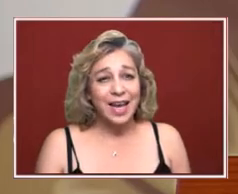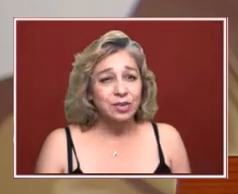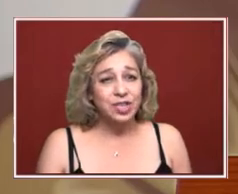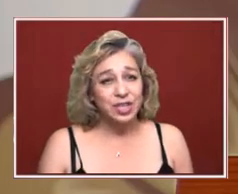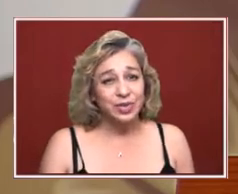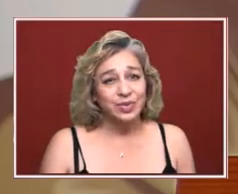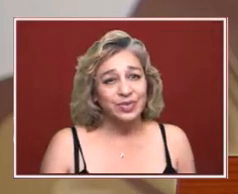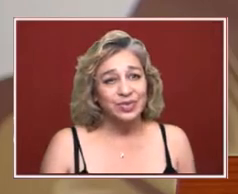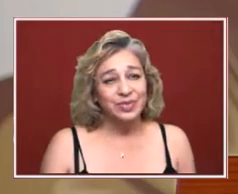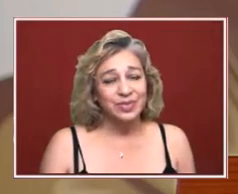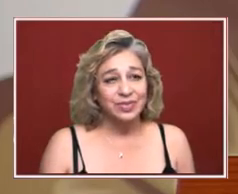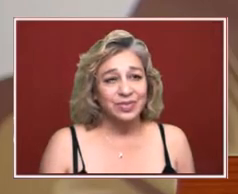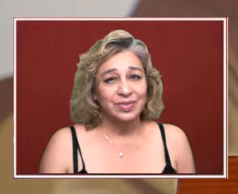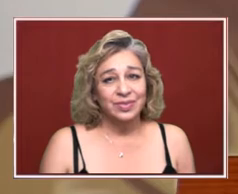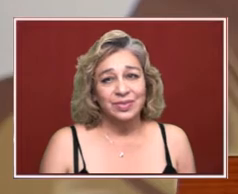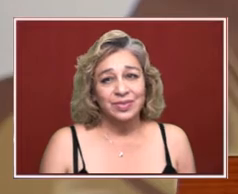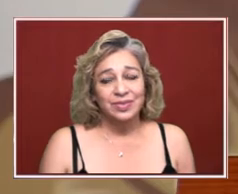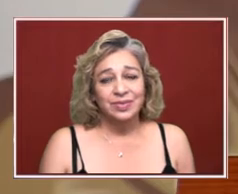not allowed to.